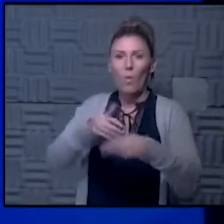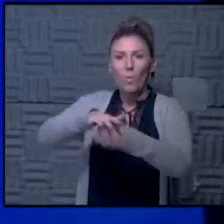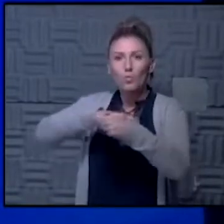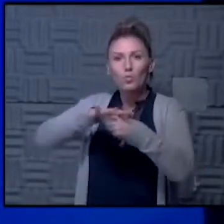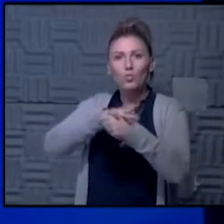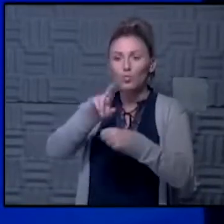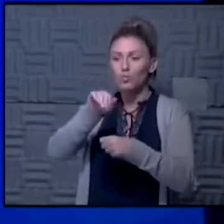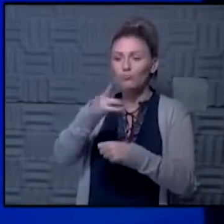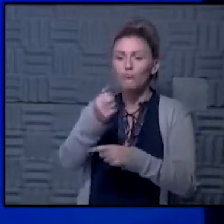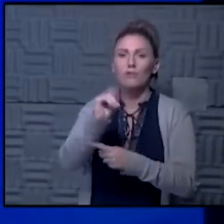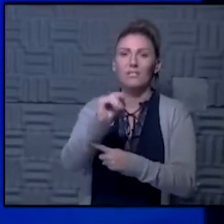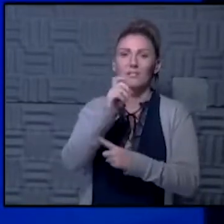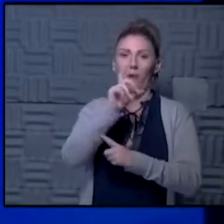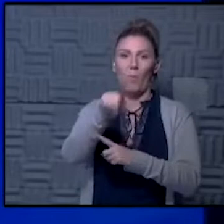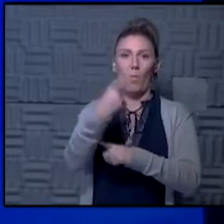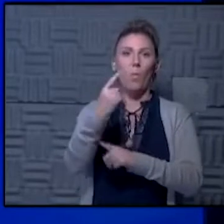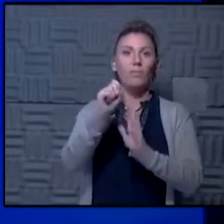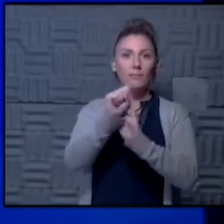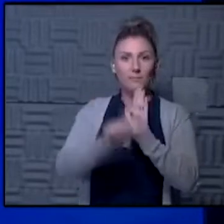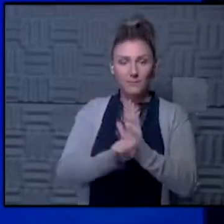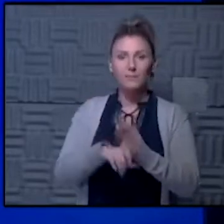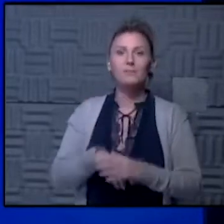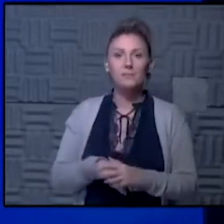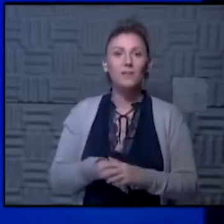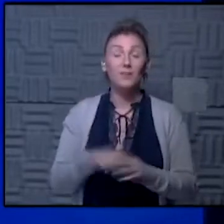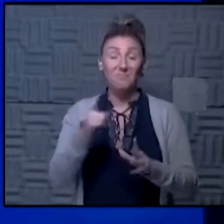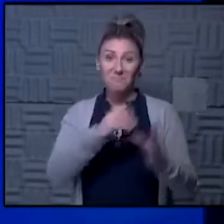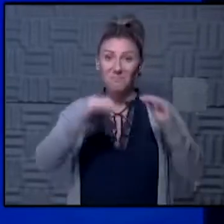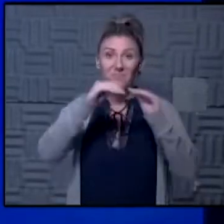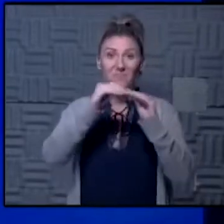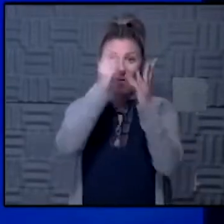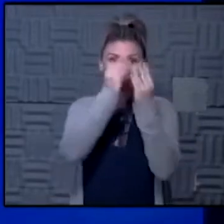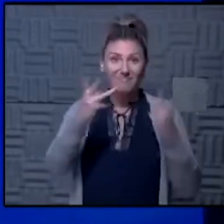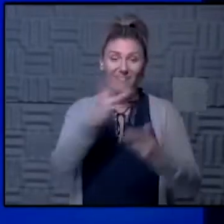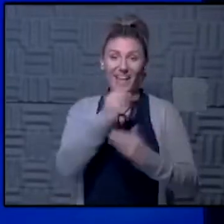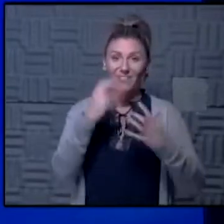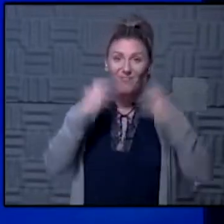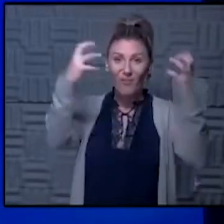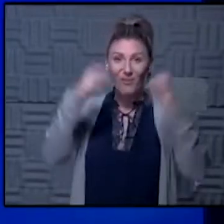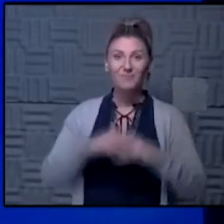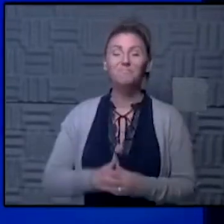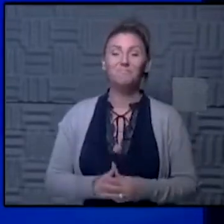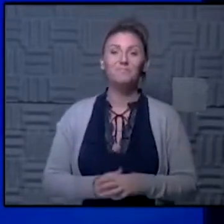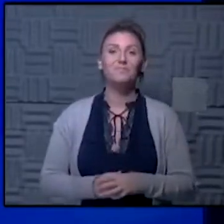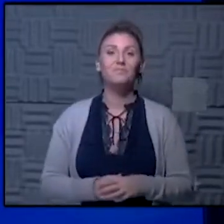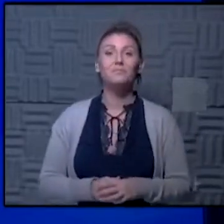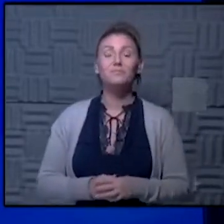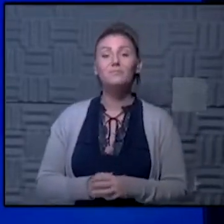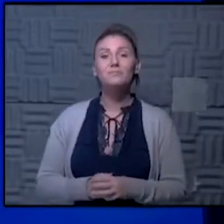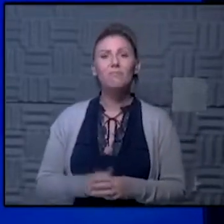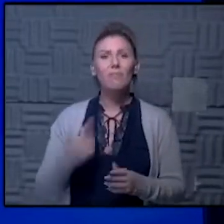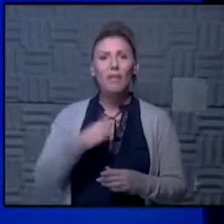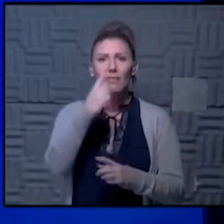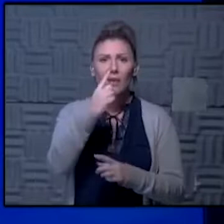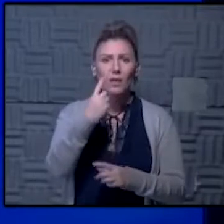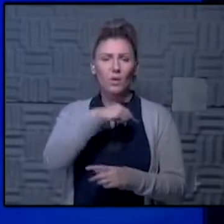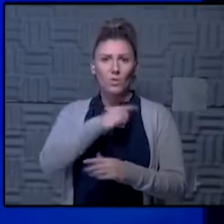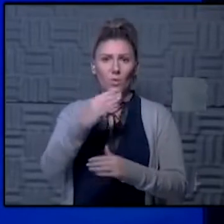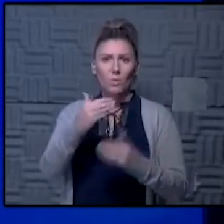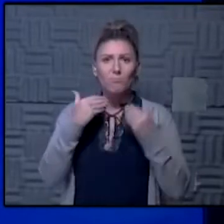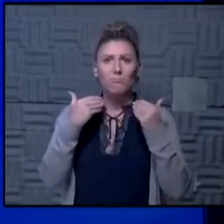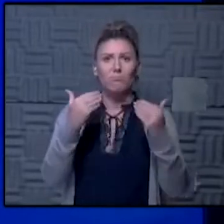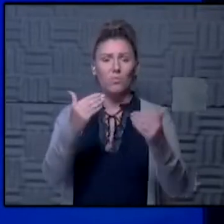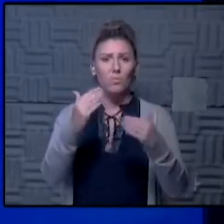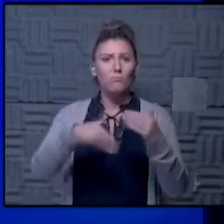state. And I imagine you'll have more to share with both us and the audience. So I think we'll go ahead and